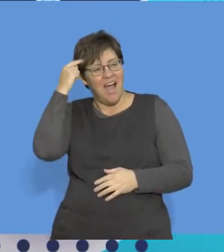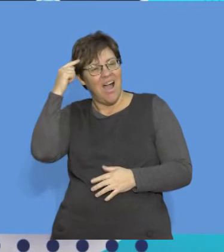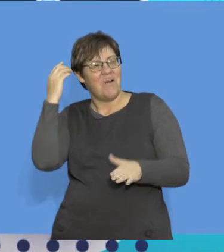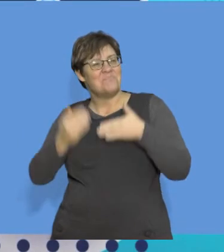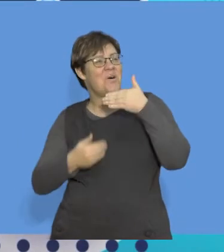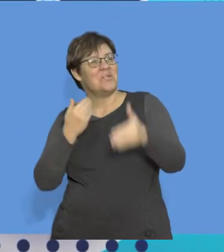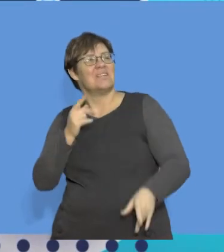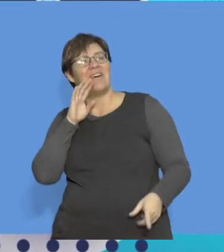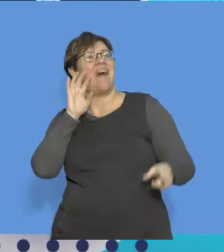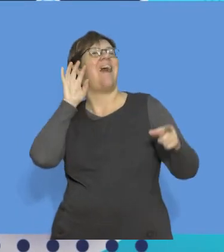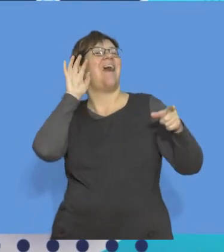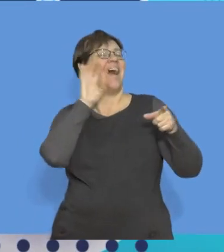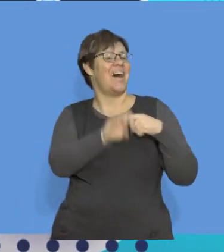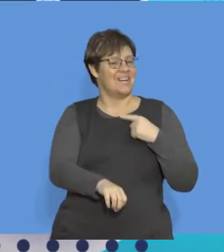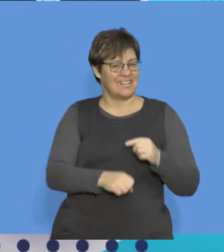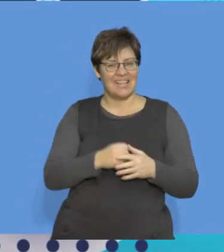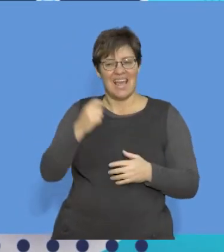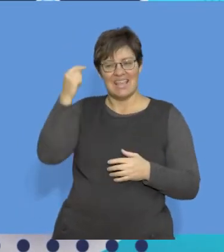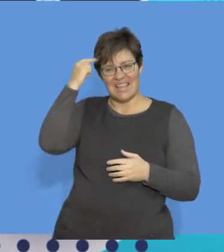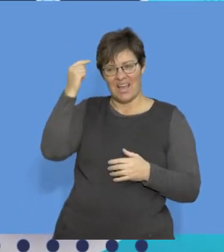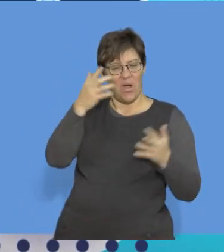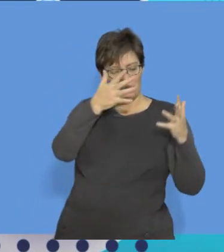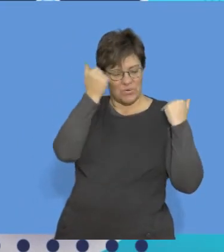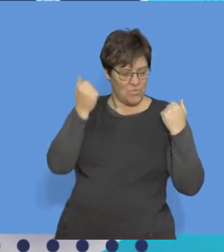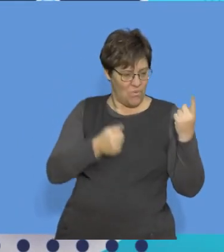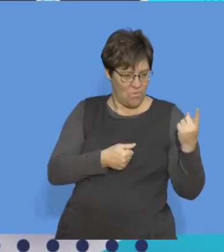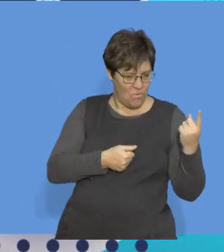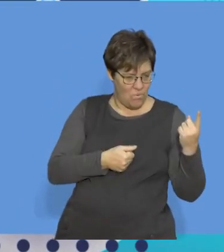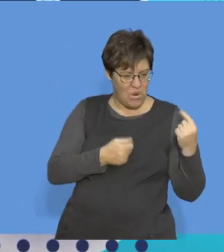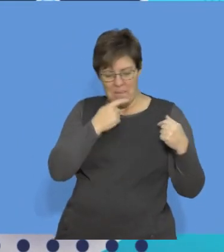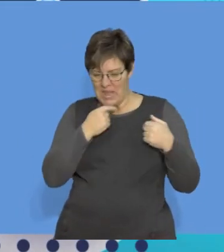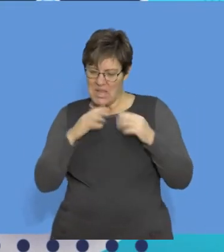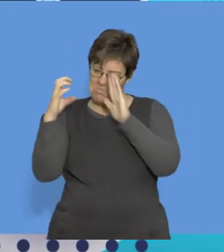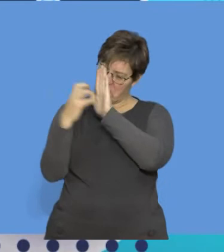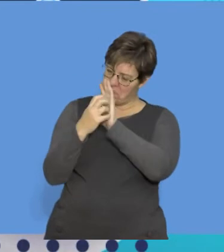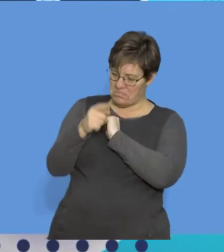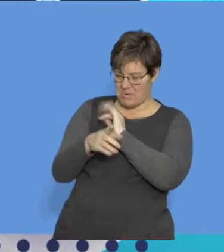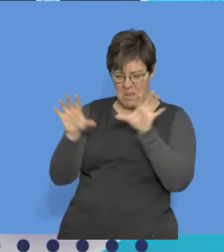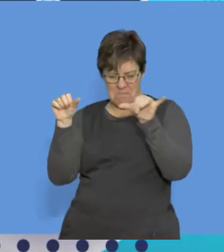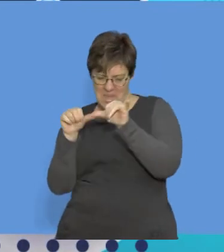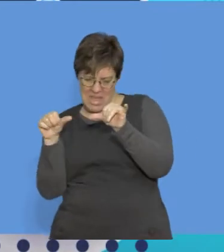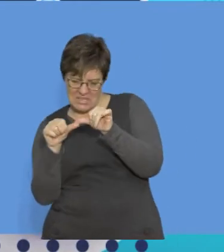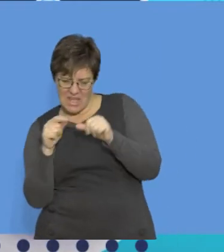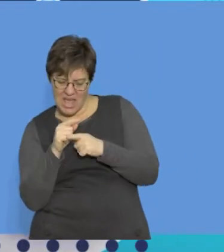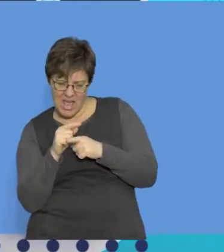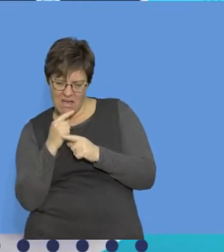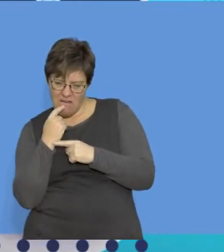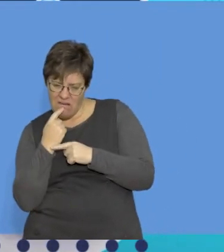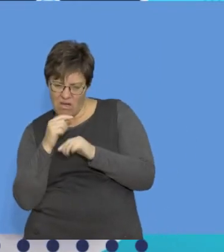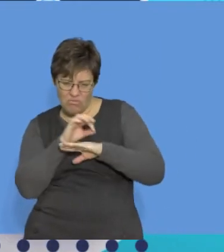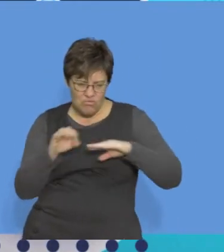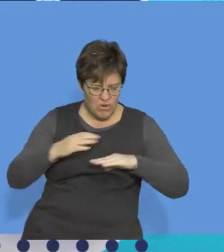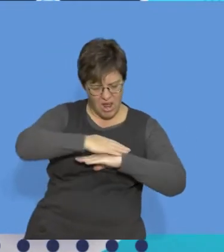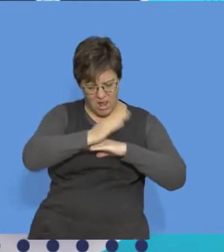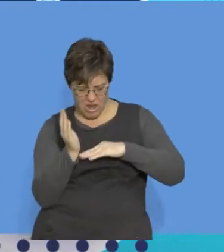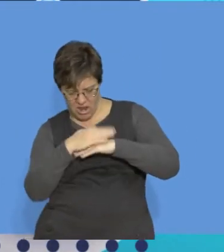can be. From just saying we don't know anything, I drew a diagram, I measured using protractor, ruler, And based on